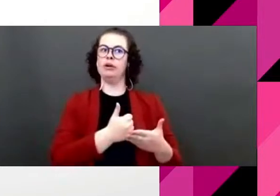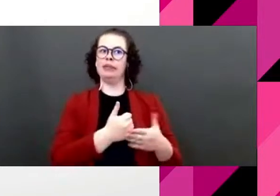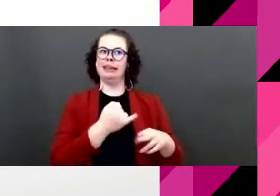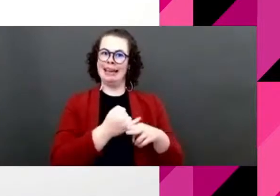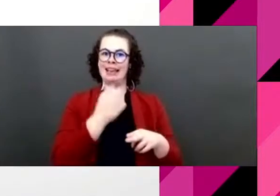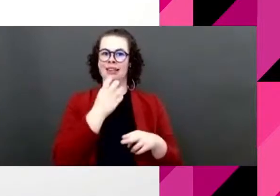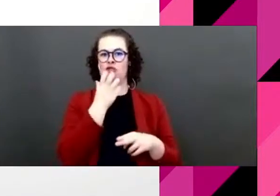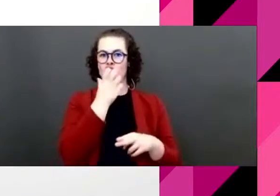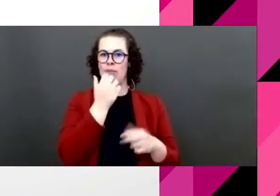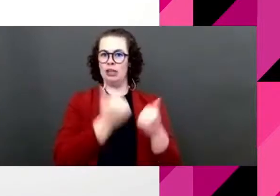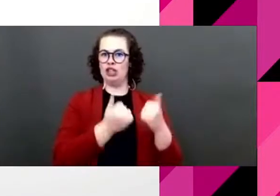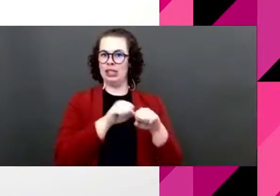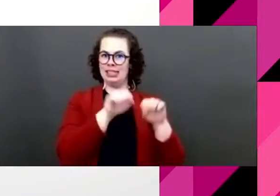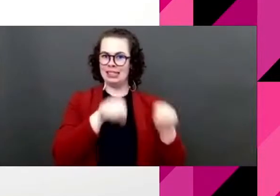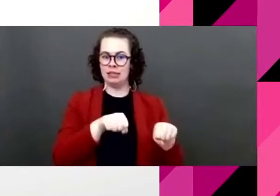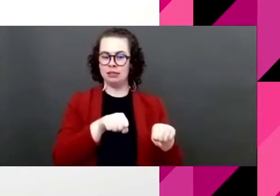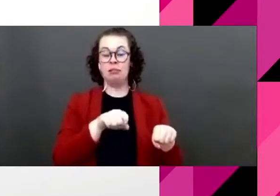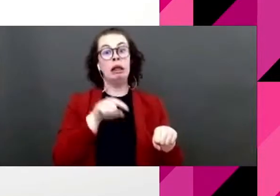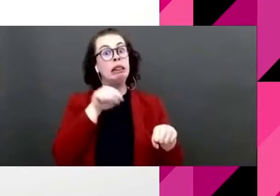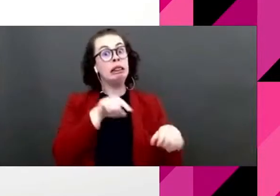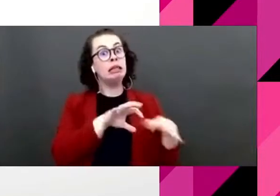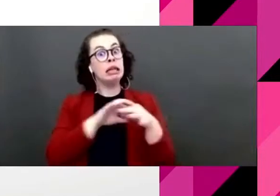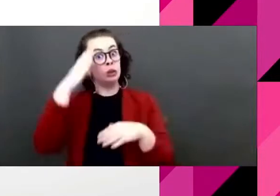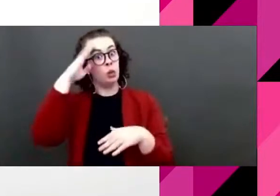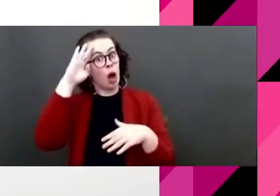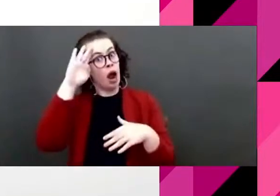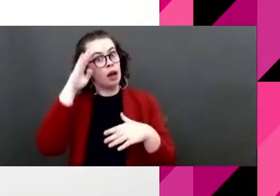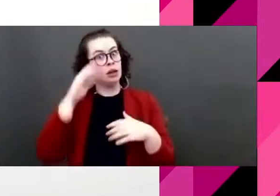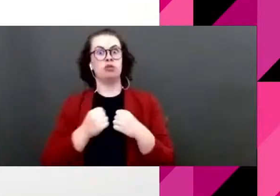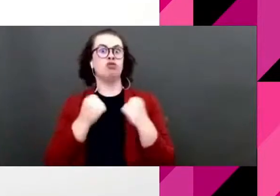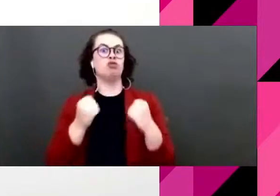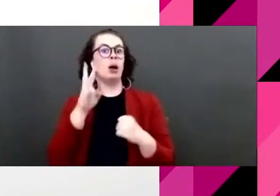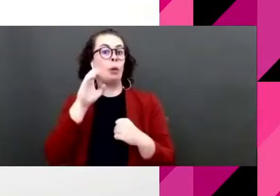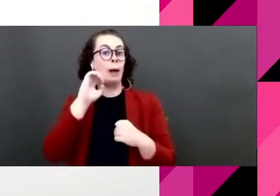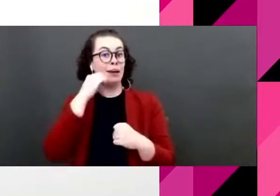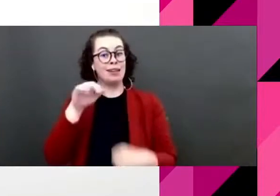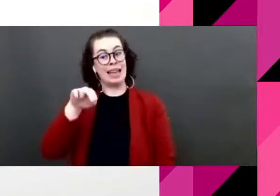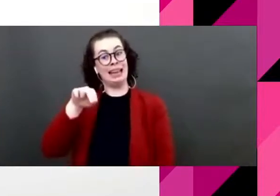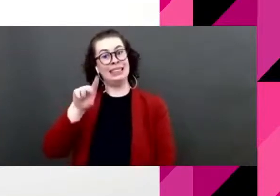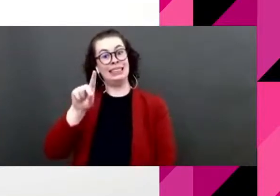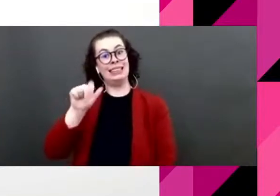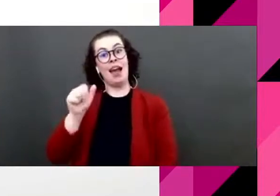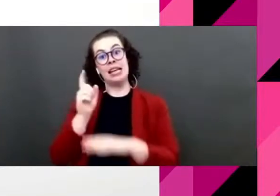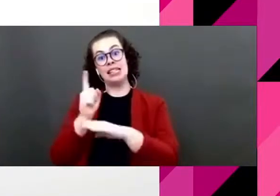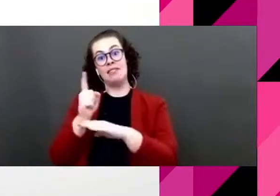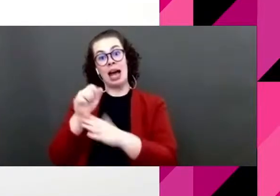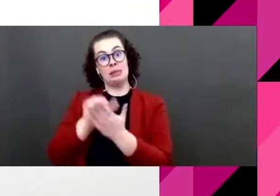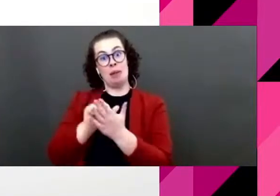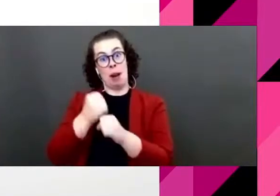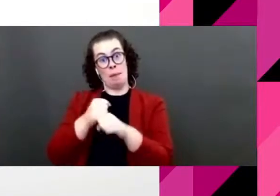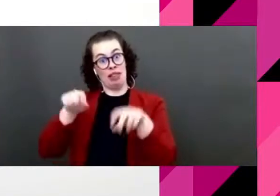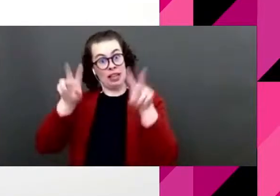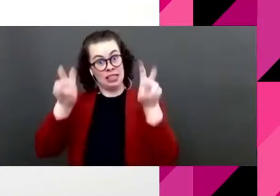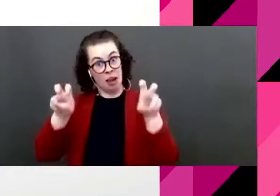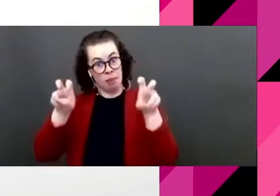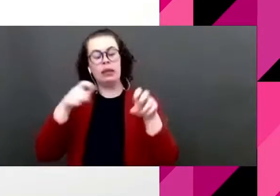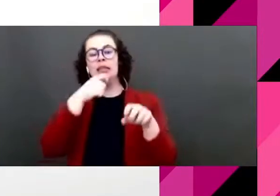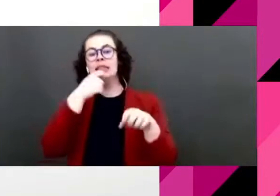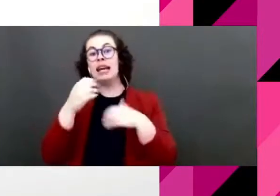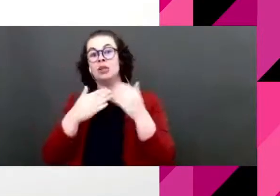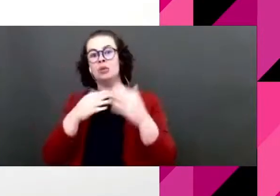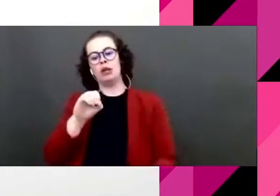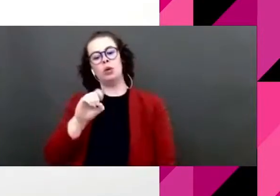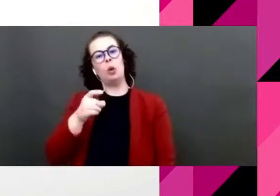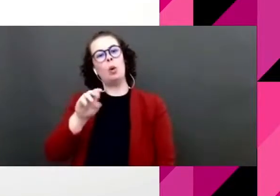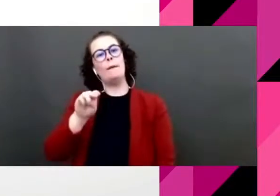Irish context. In addition to the recent publication of the NDA's advice paper on the subject, the O'Malley report also called